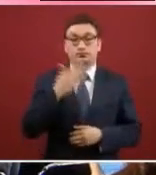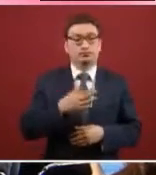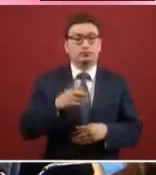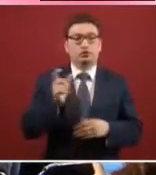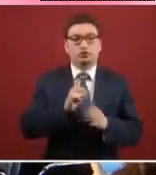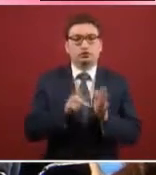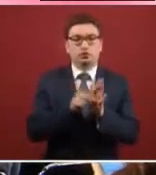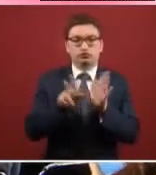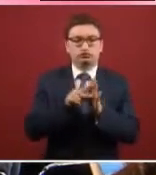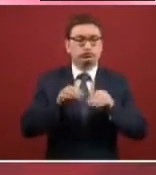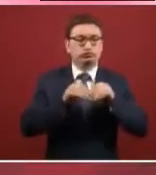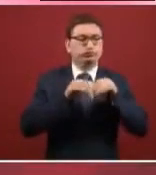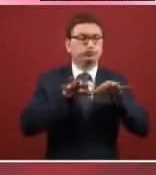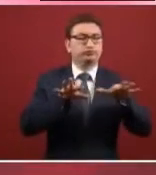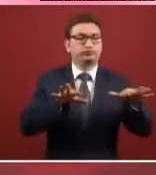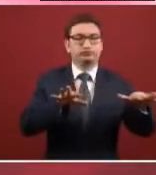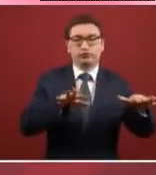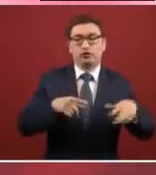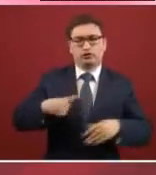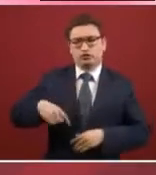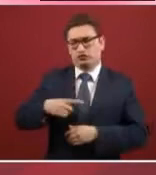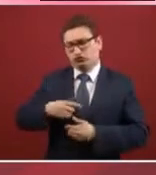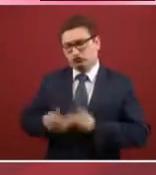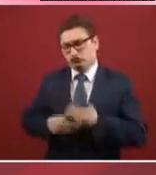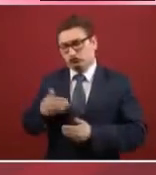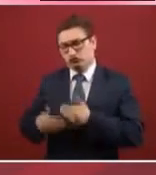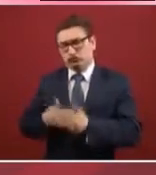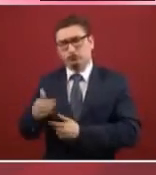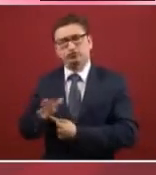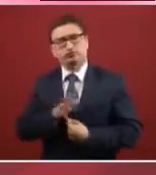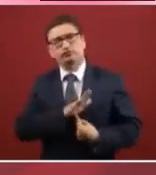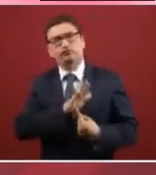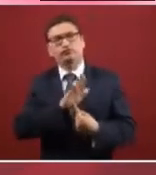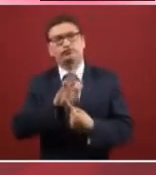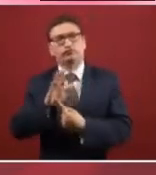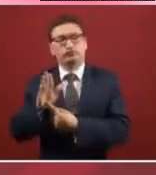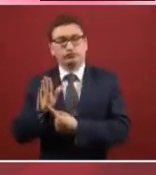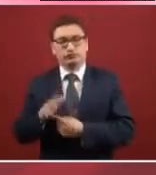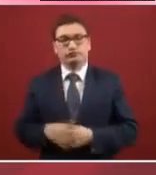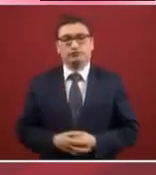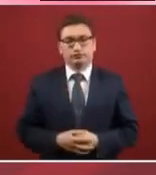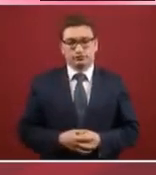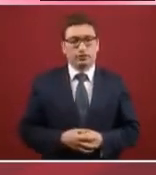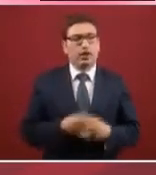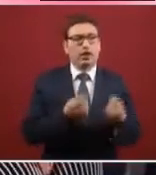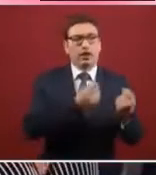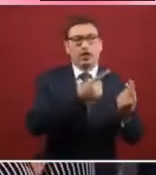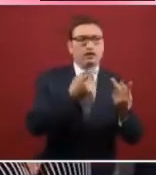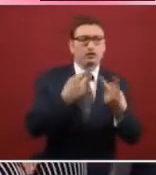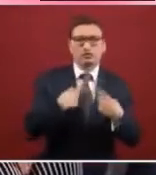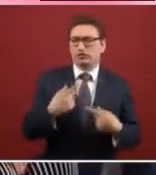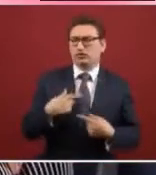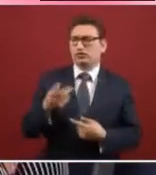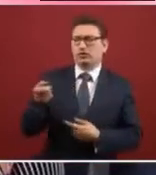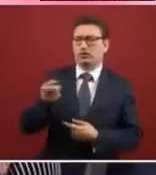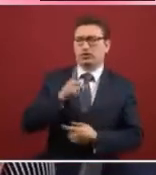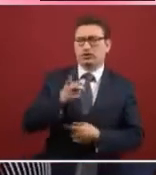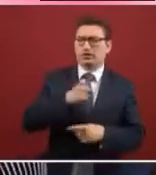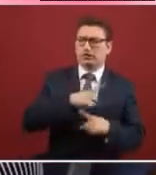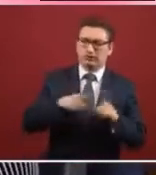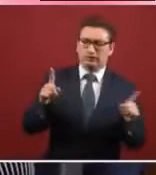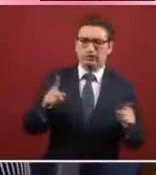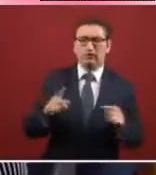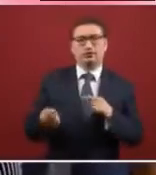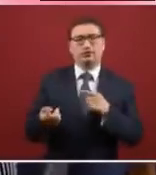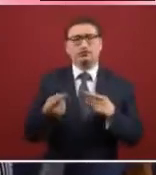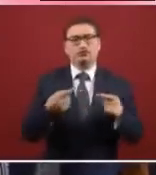Because in the same media, due to the advancements. Hay réplica. There's the right to.